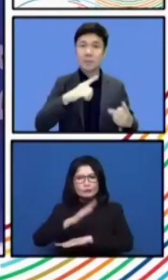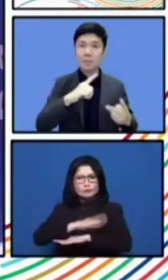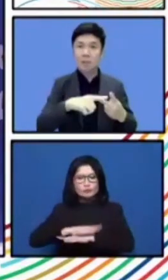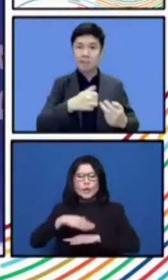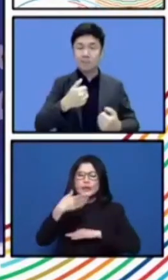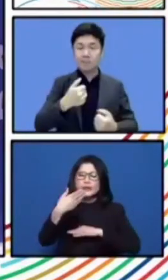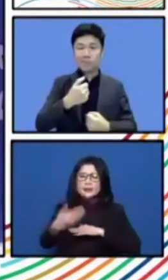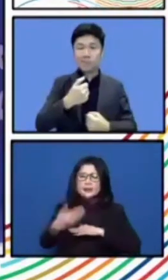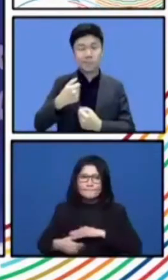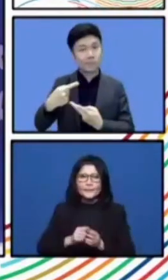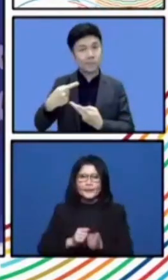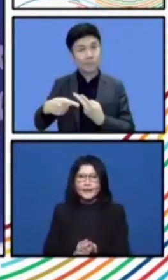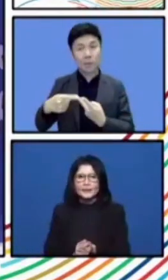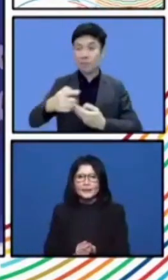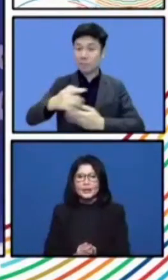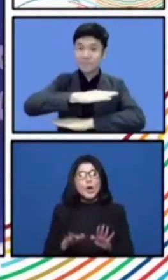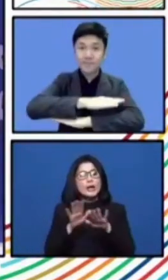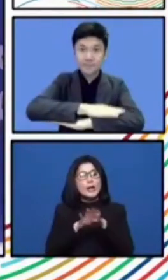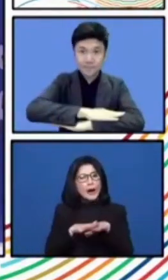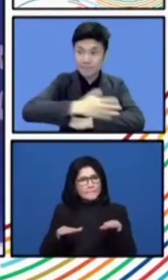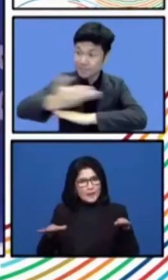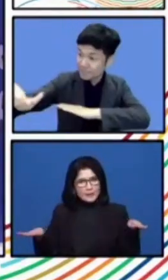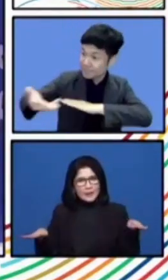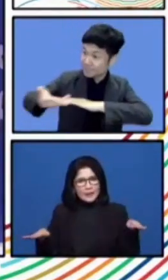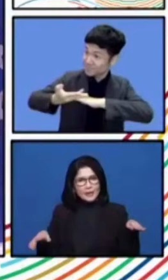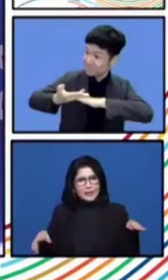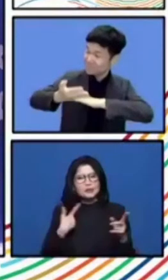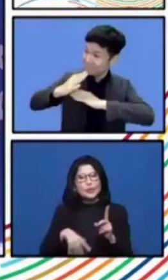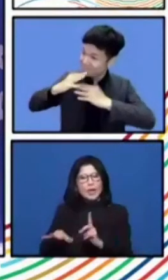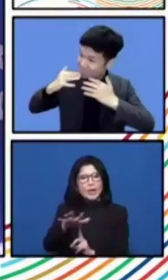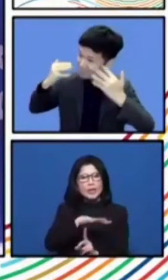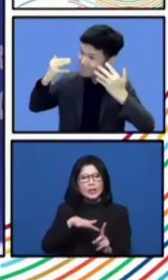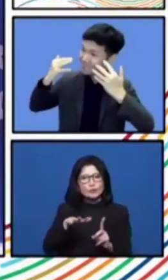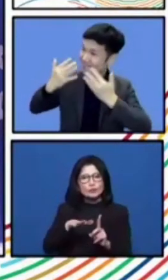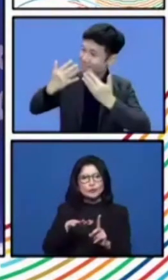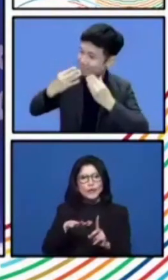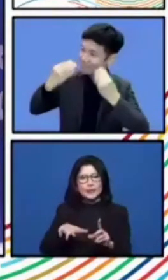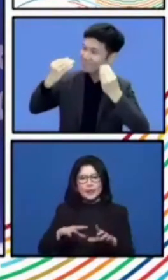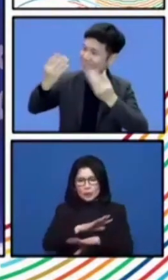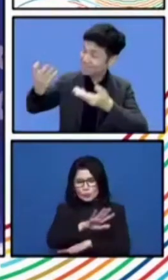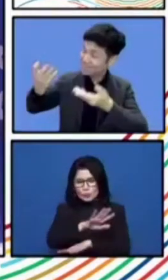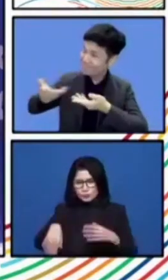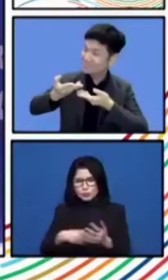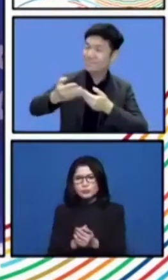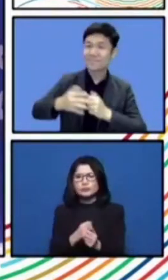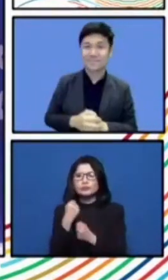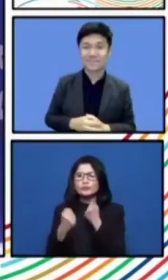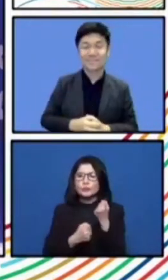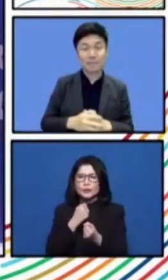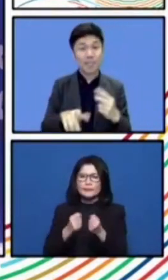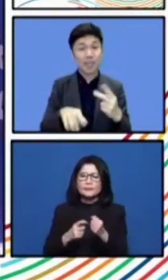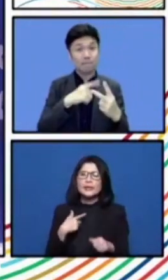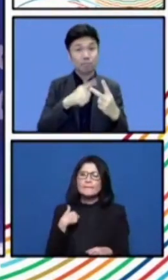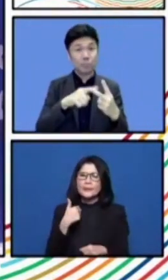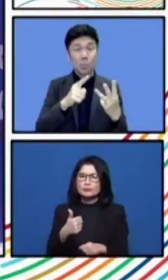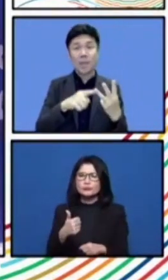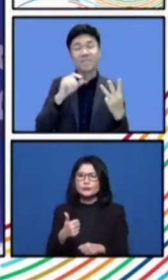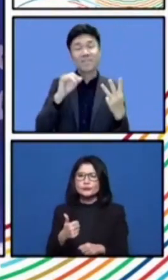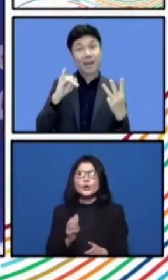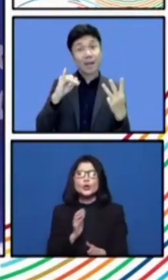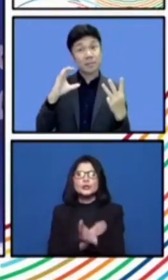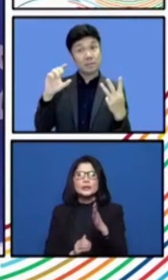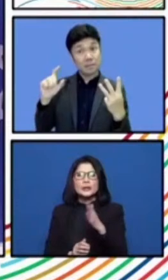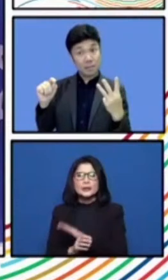the our physical environment becomes more welcoming we just concluded an ICT Baseline assessment